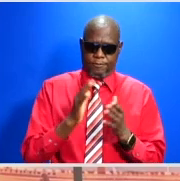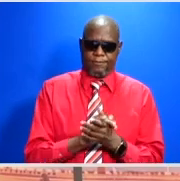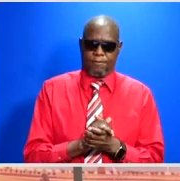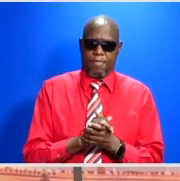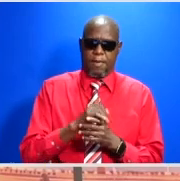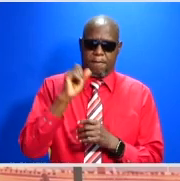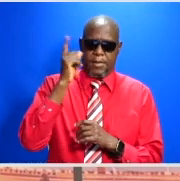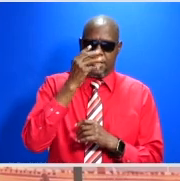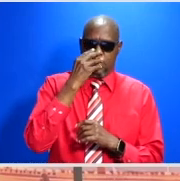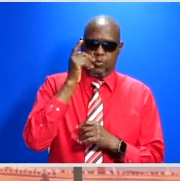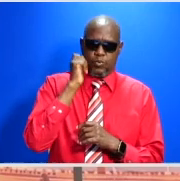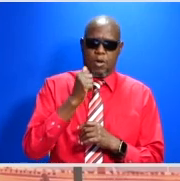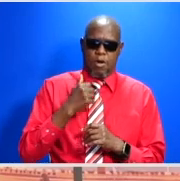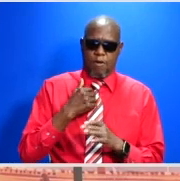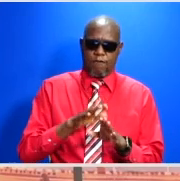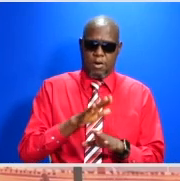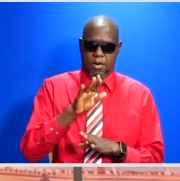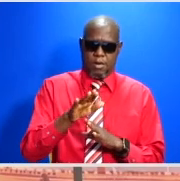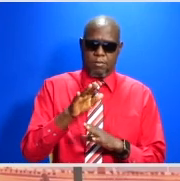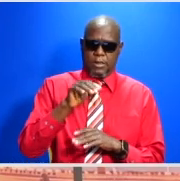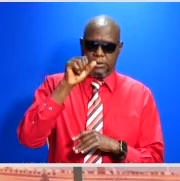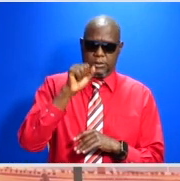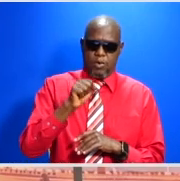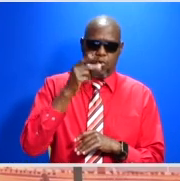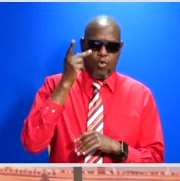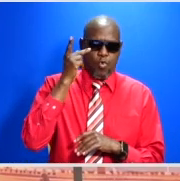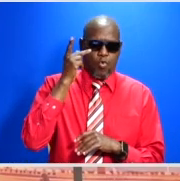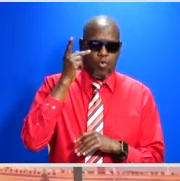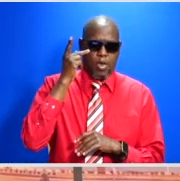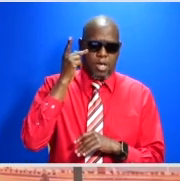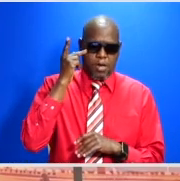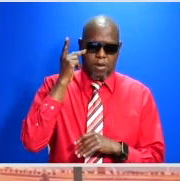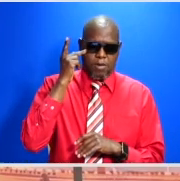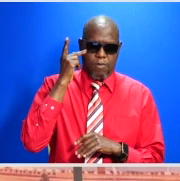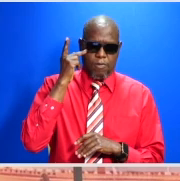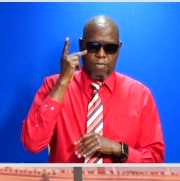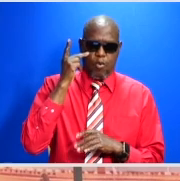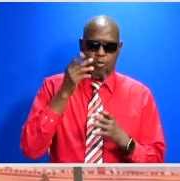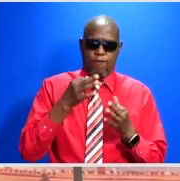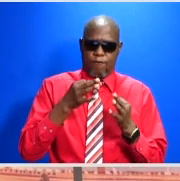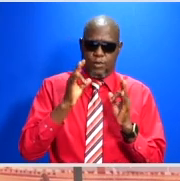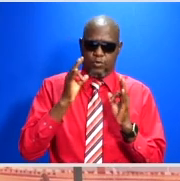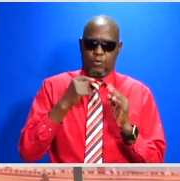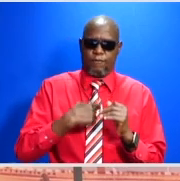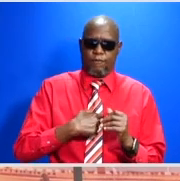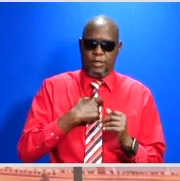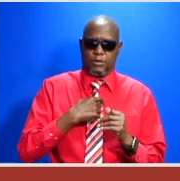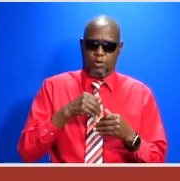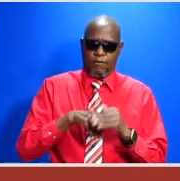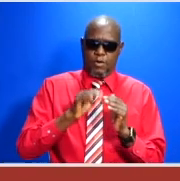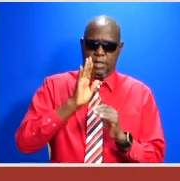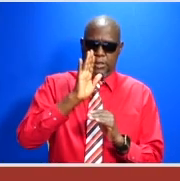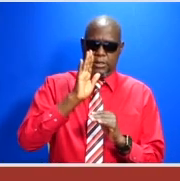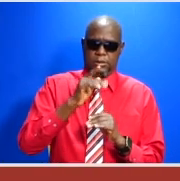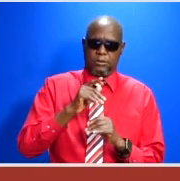President William Ruto has arrived in South Korea for an official visit, marking a return tour following his trip last year.